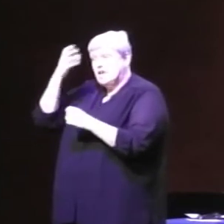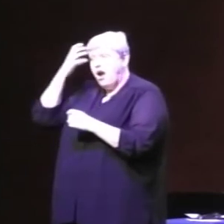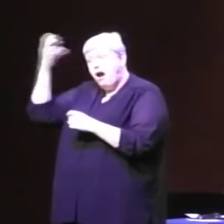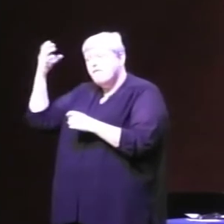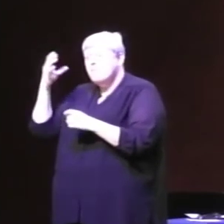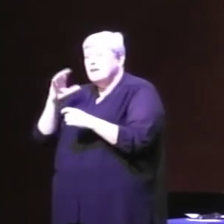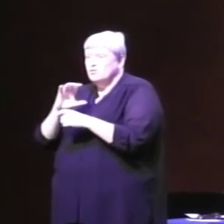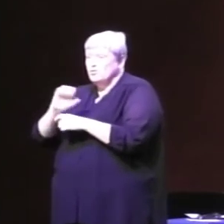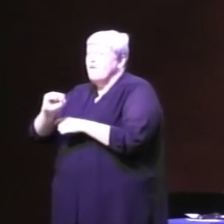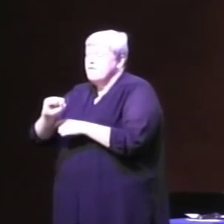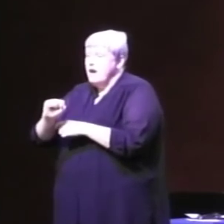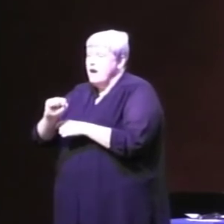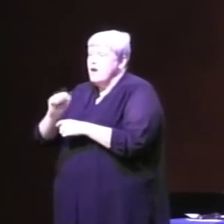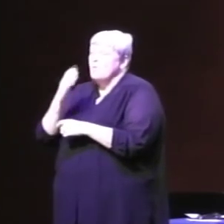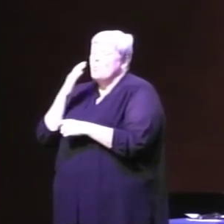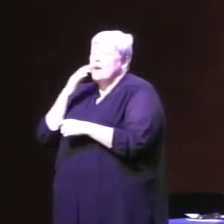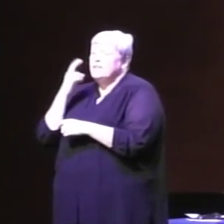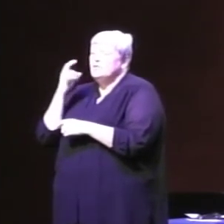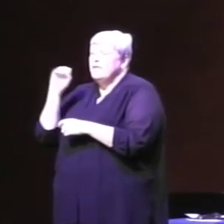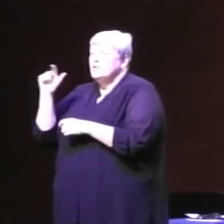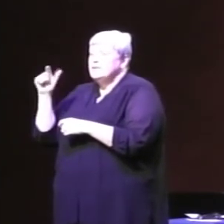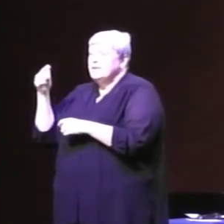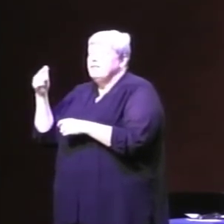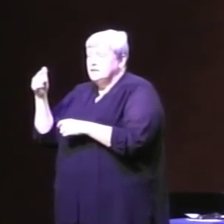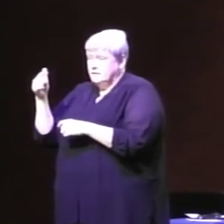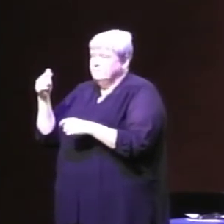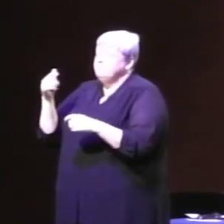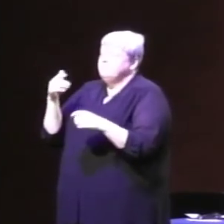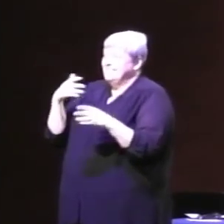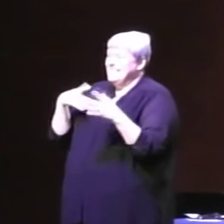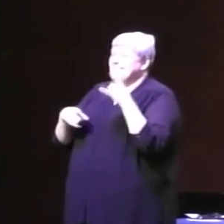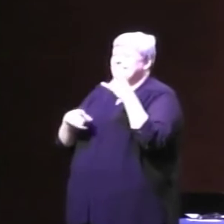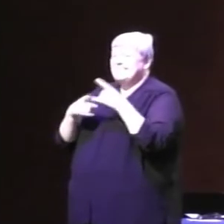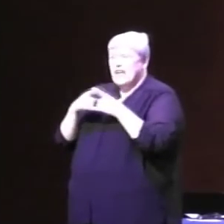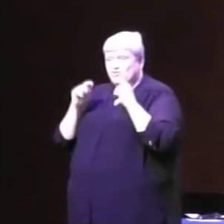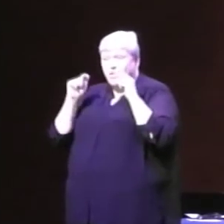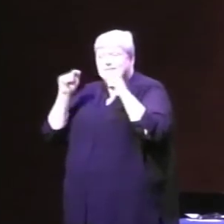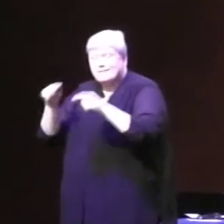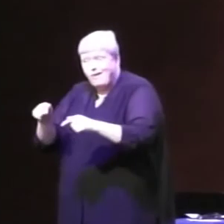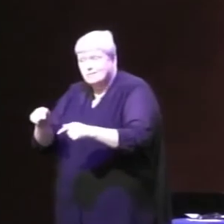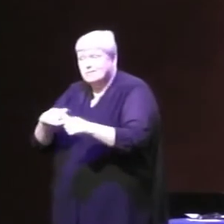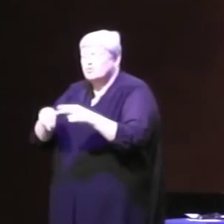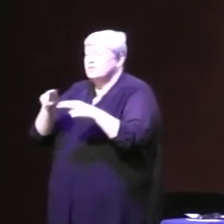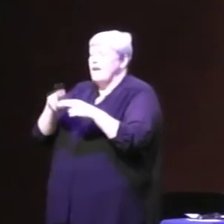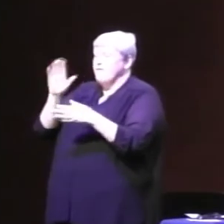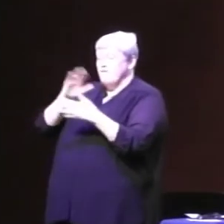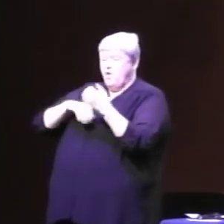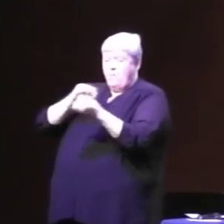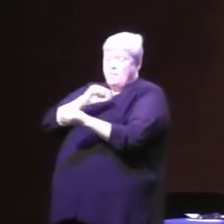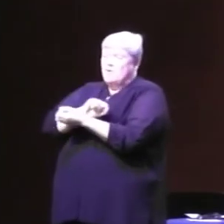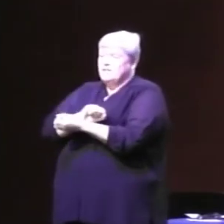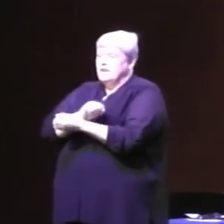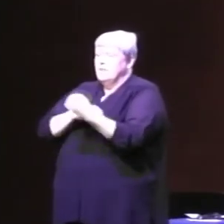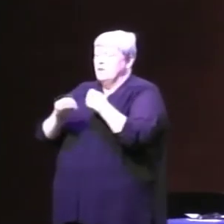took office in 2007. The number of sexual assaults on staff by prisoners has